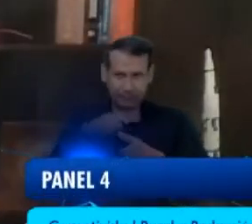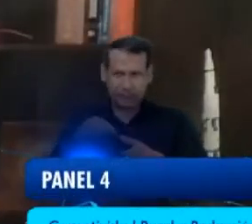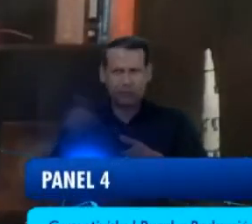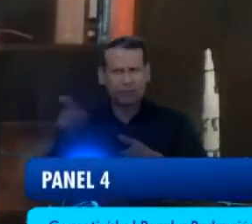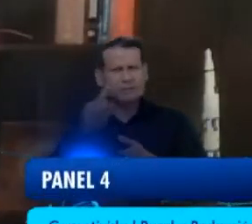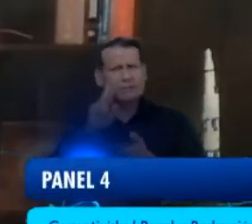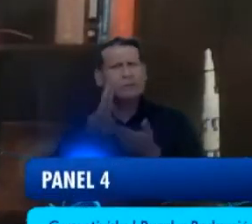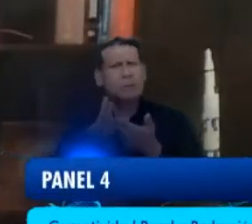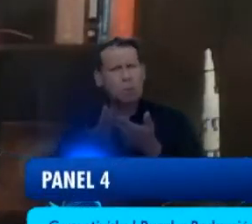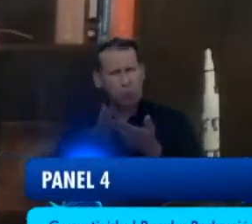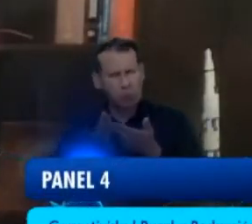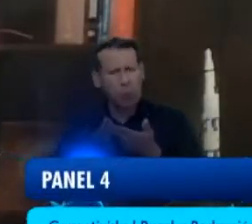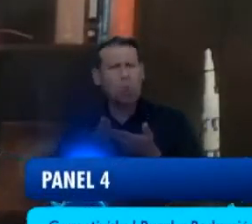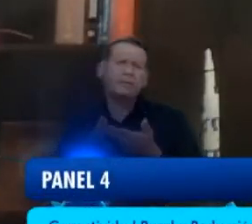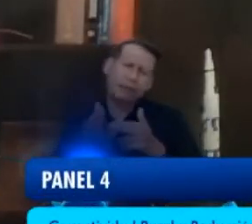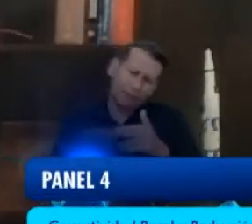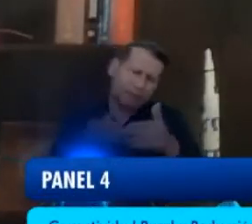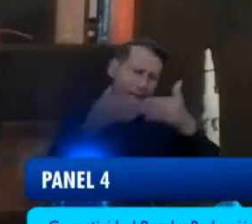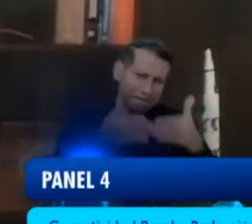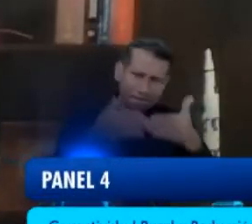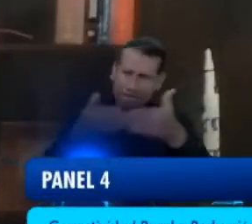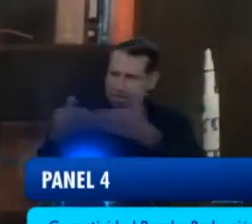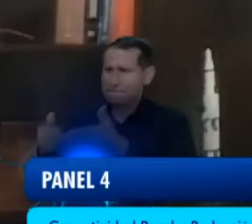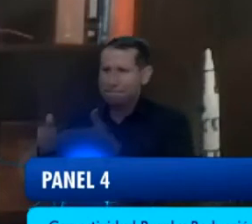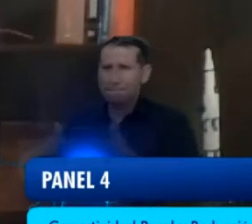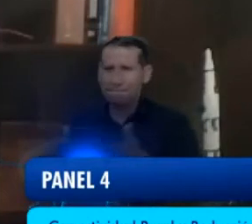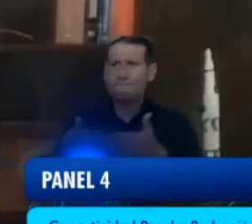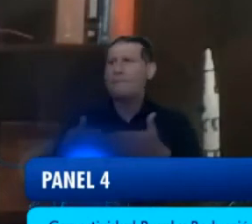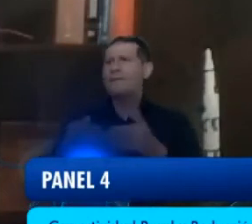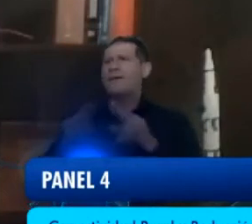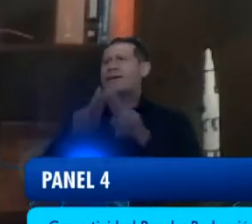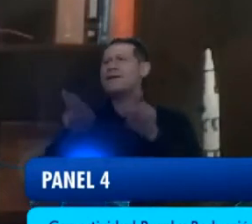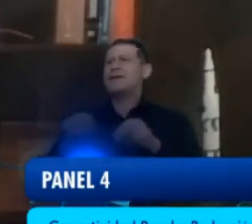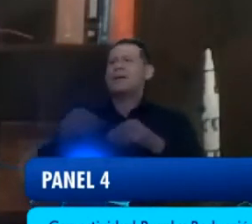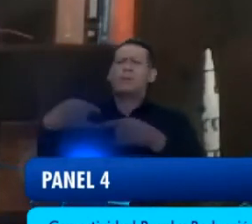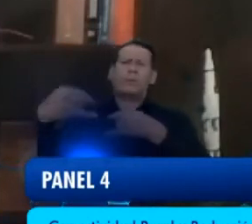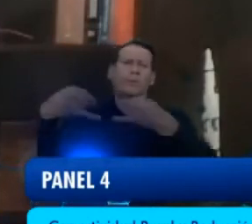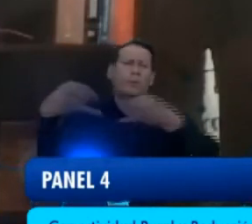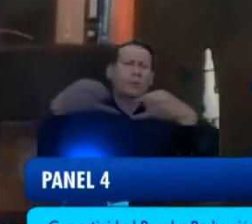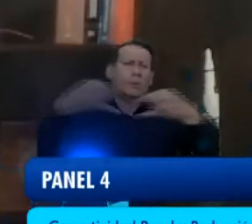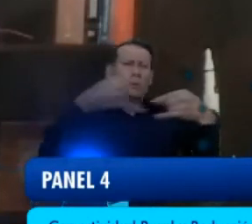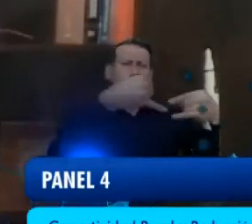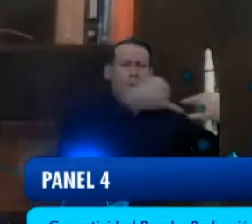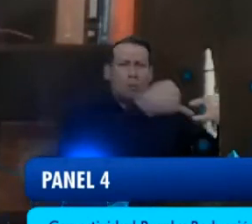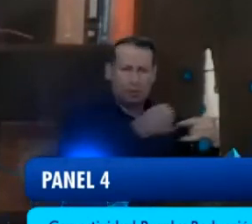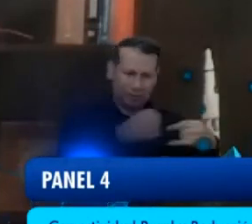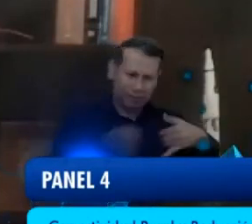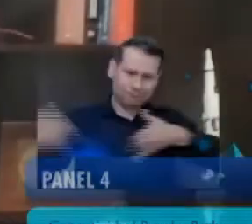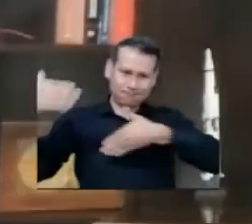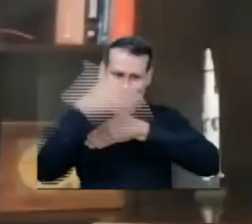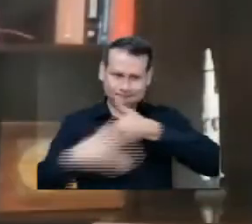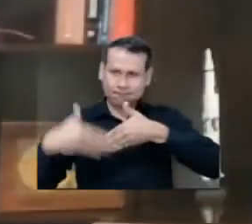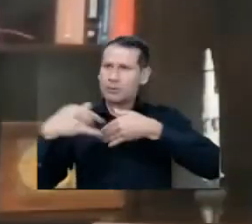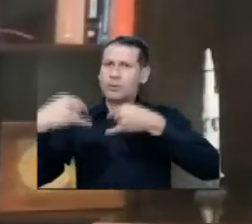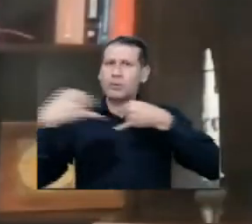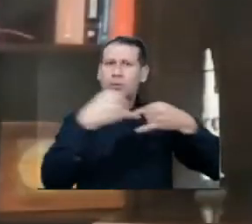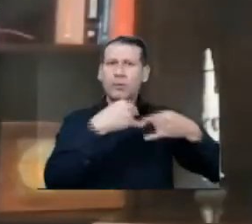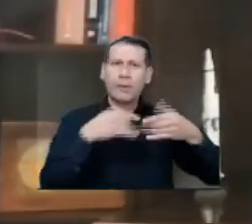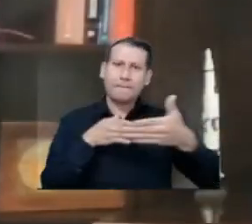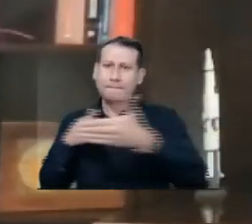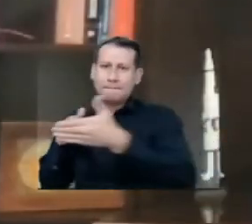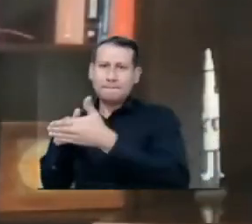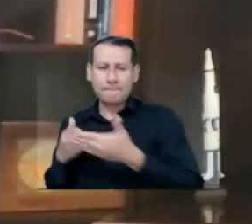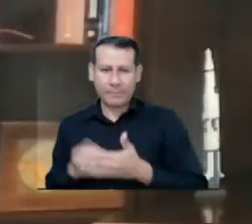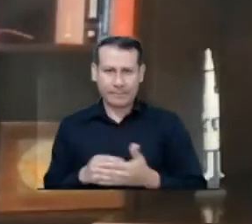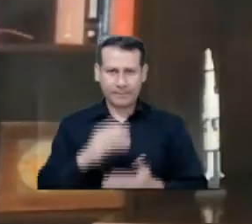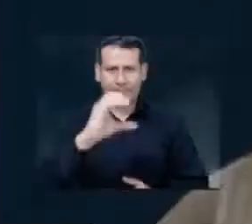knows very well all of these limiting factors of taking internet to all the corners of the region. So please, Christian,